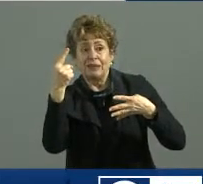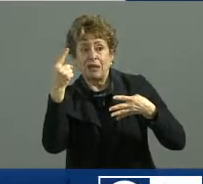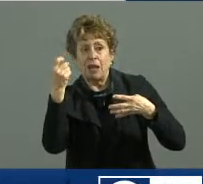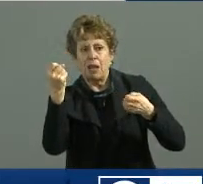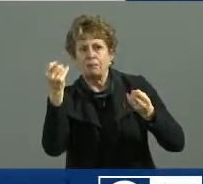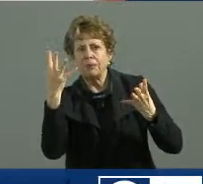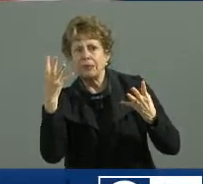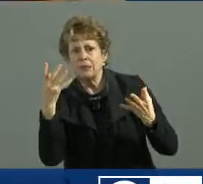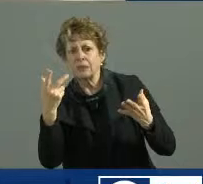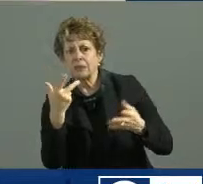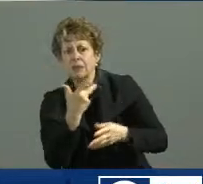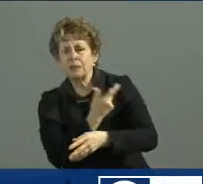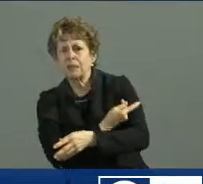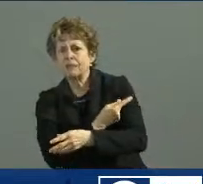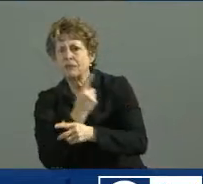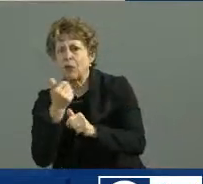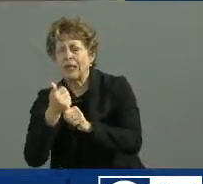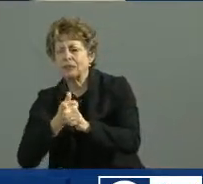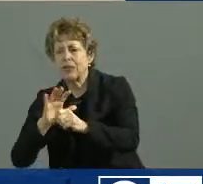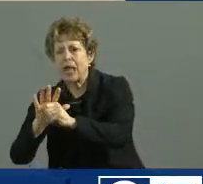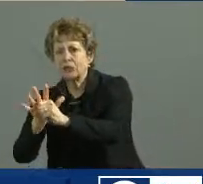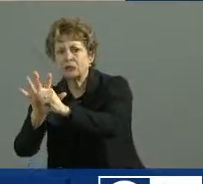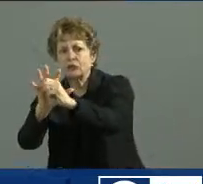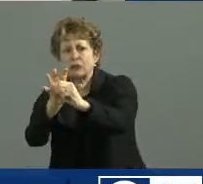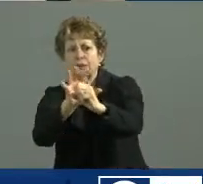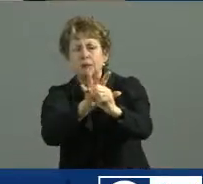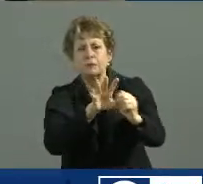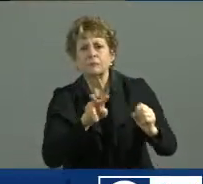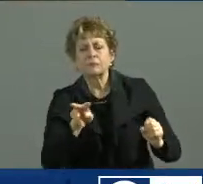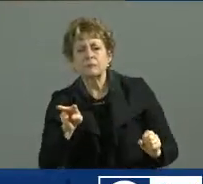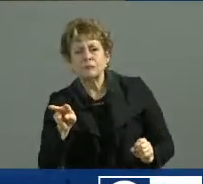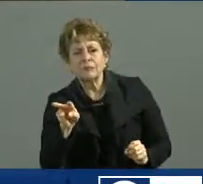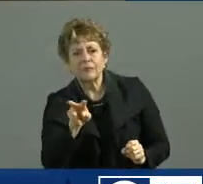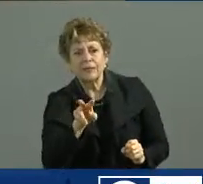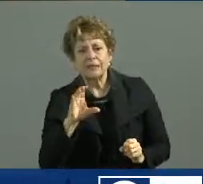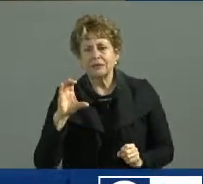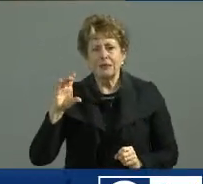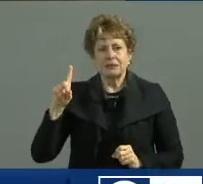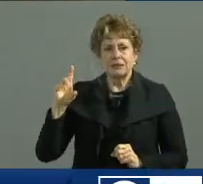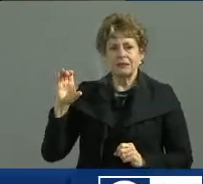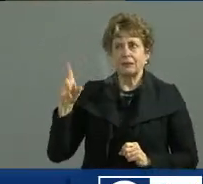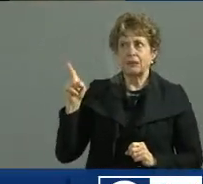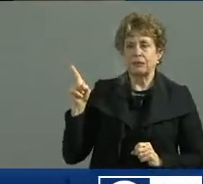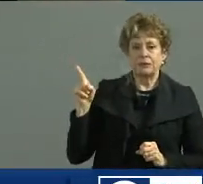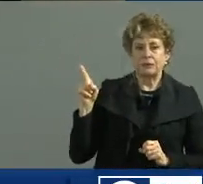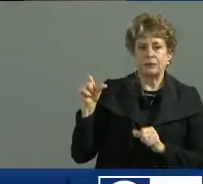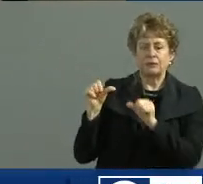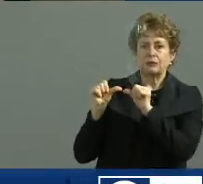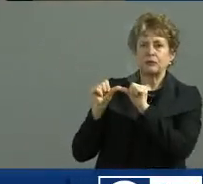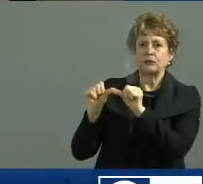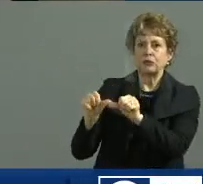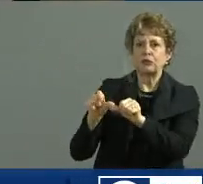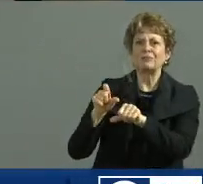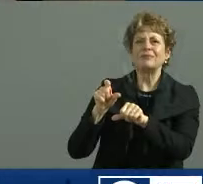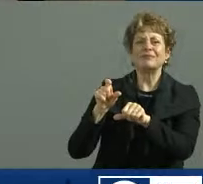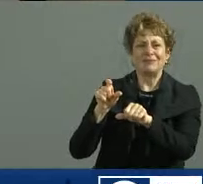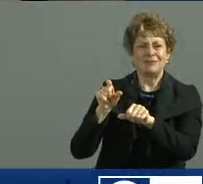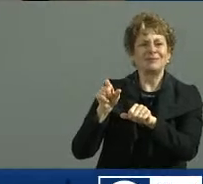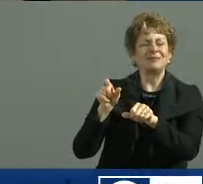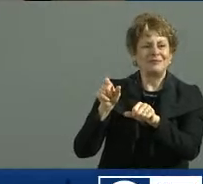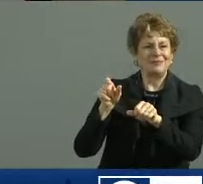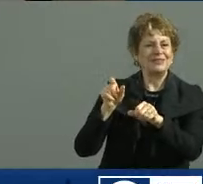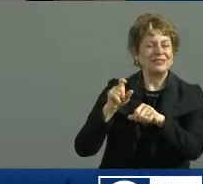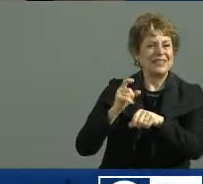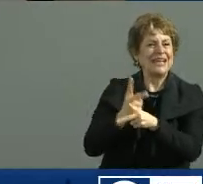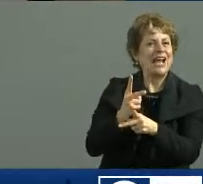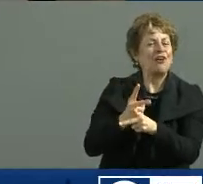county and the state, as well as the CDC Long-Term Care Partnership for next week. It's important, these doses